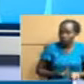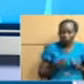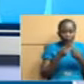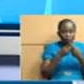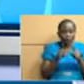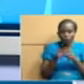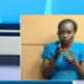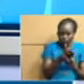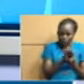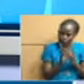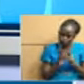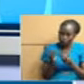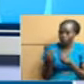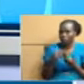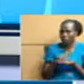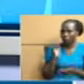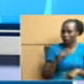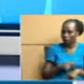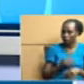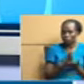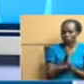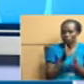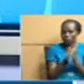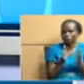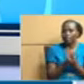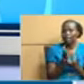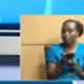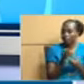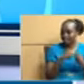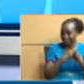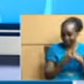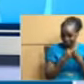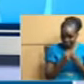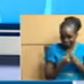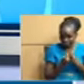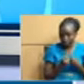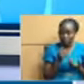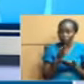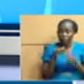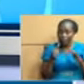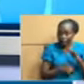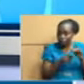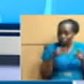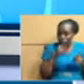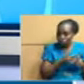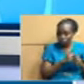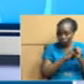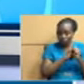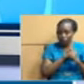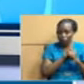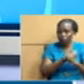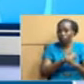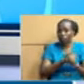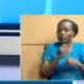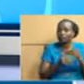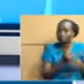hope you will give me the time to really go into the gaps that in our social protection system that need